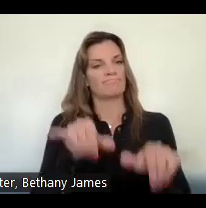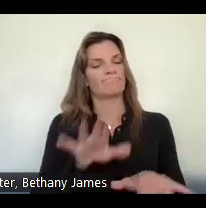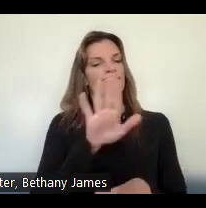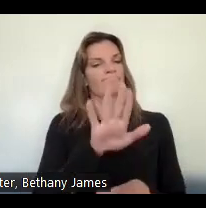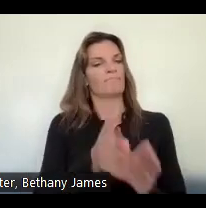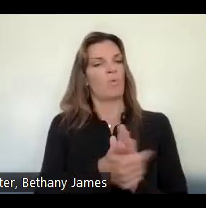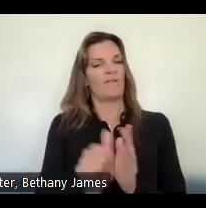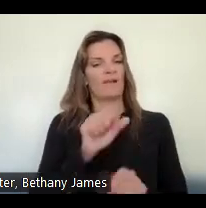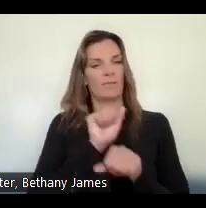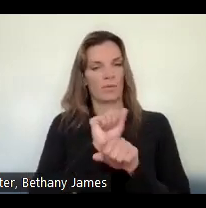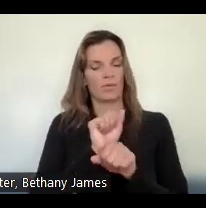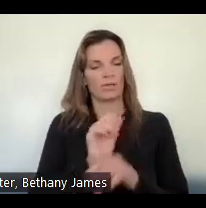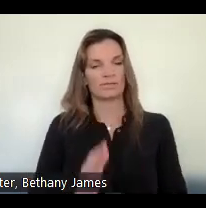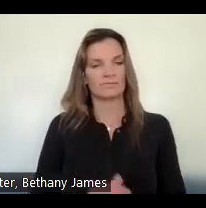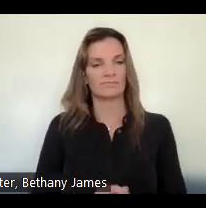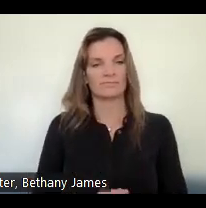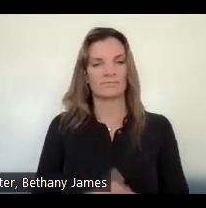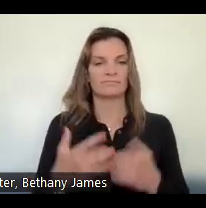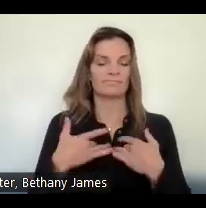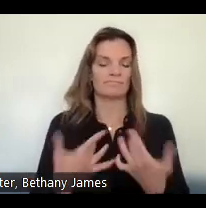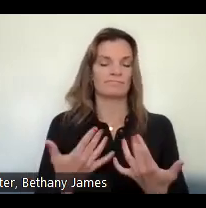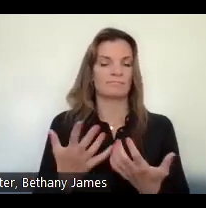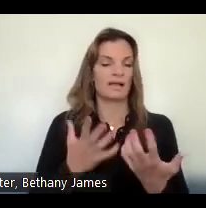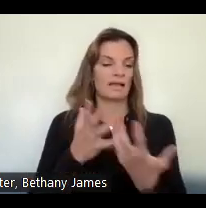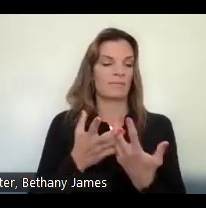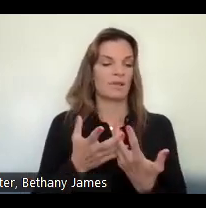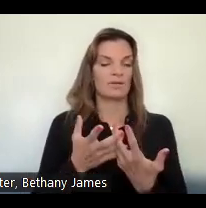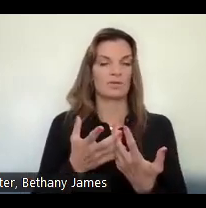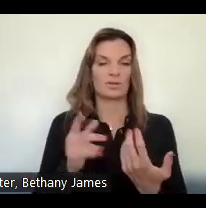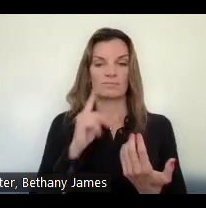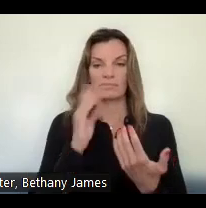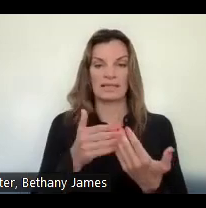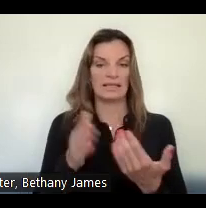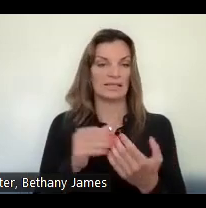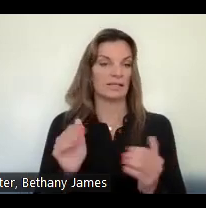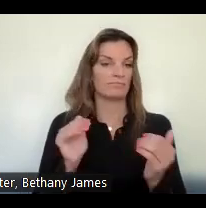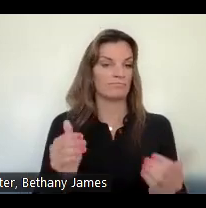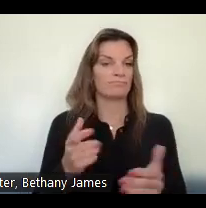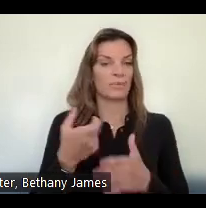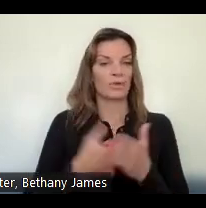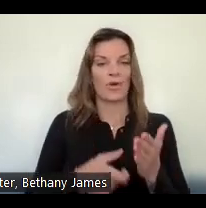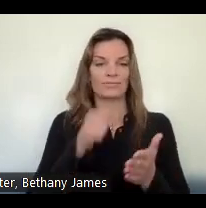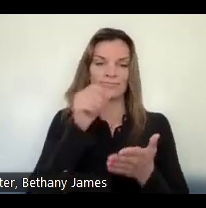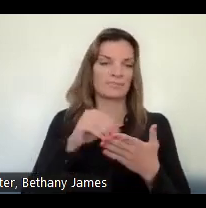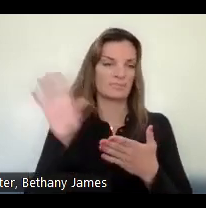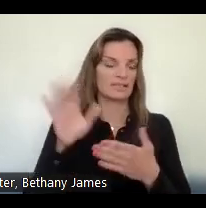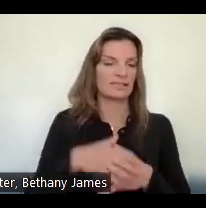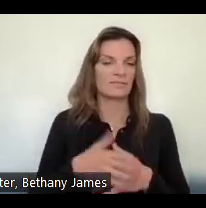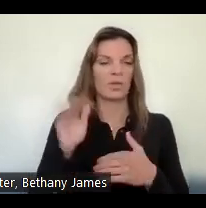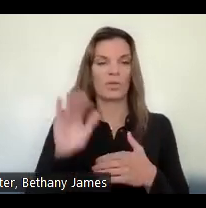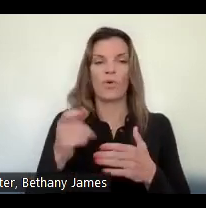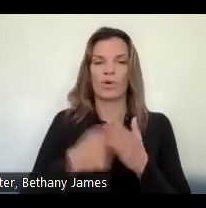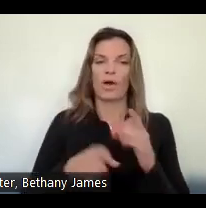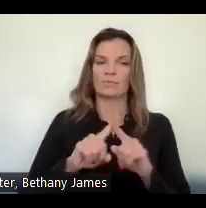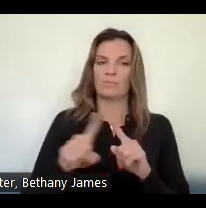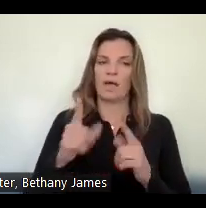employees. These are often accommodations that are easy to implement. They're low in cost. So I like to think there's low cost, but high